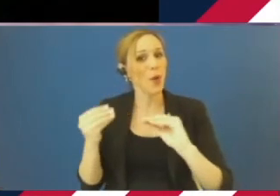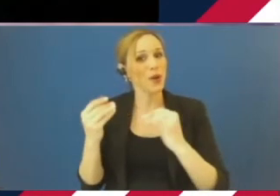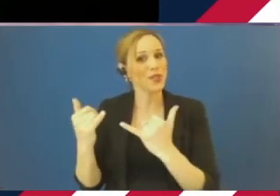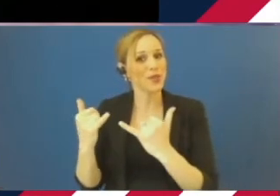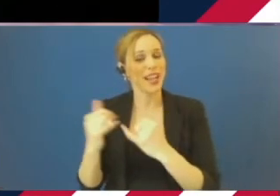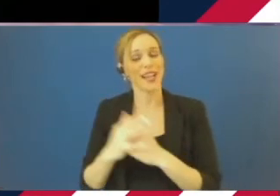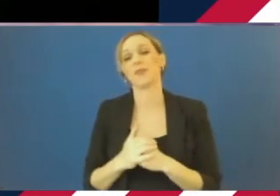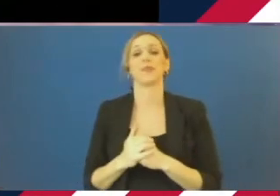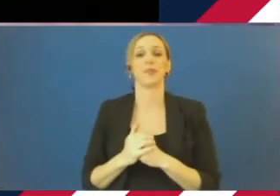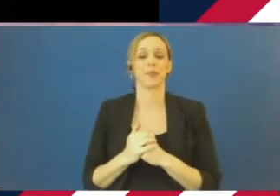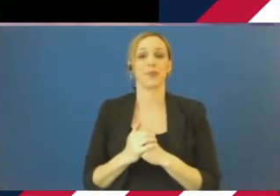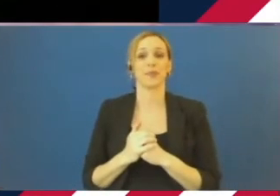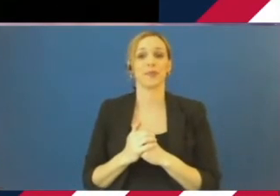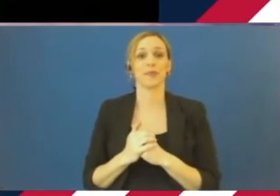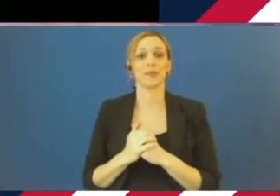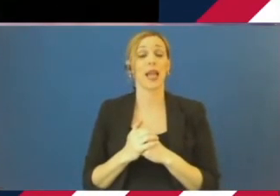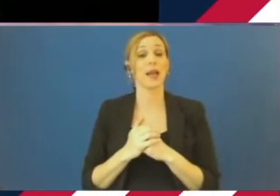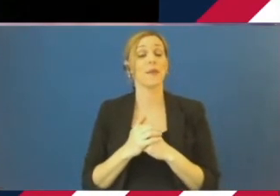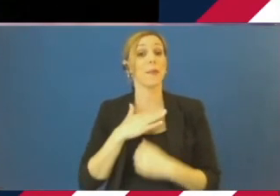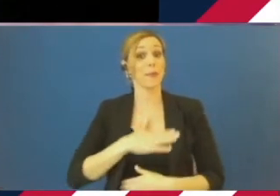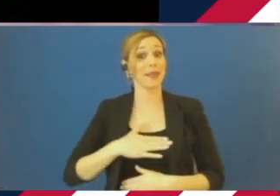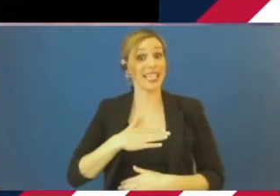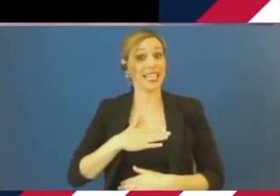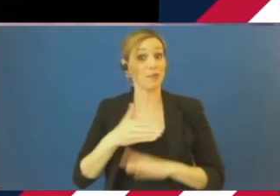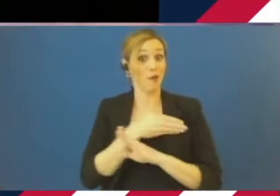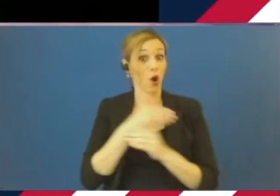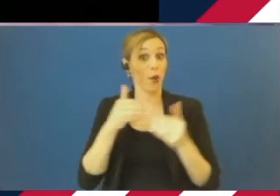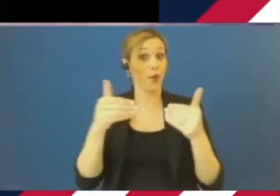join me in saying the Pledge of Allegiance.